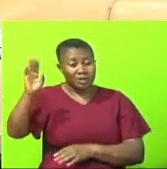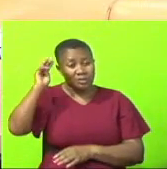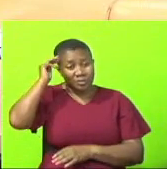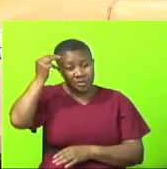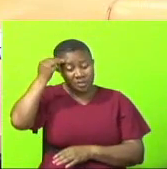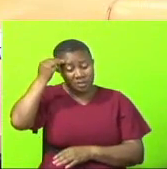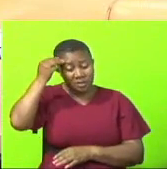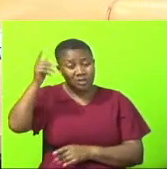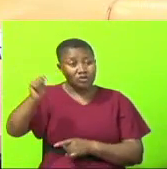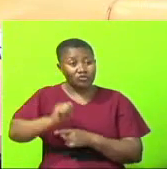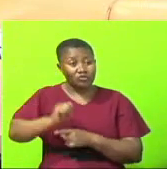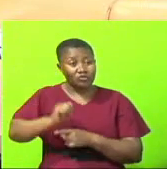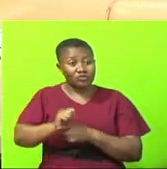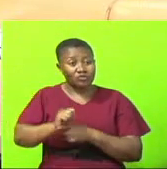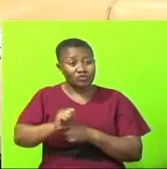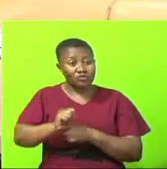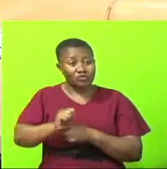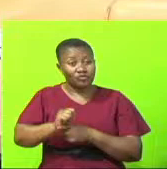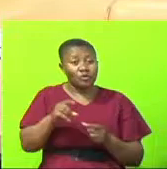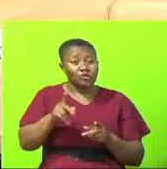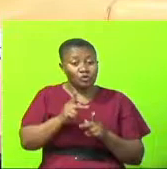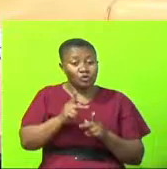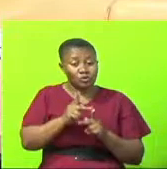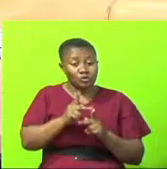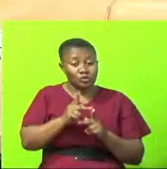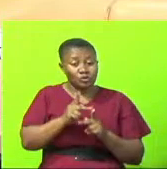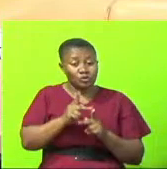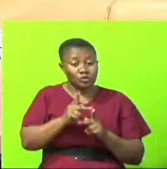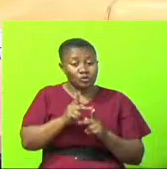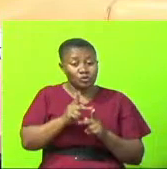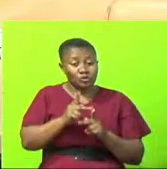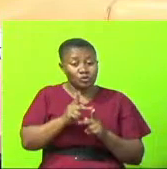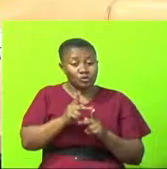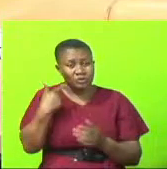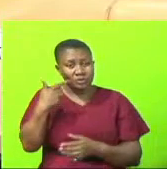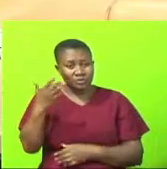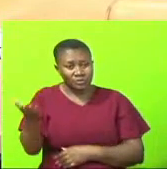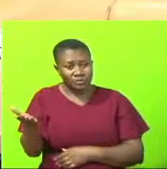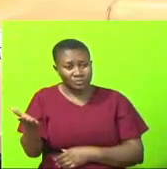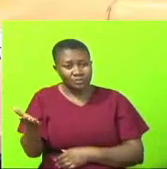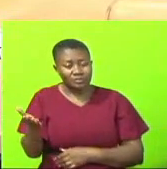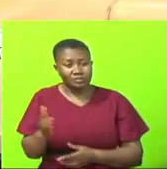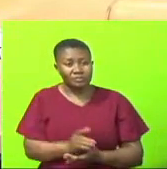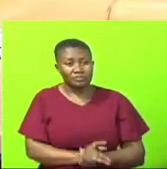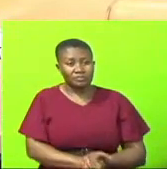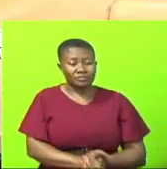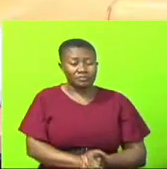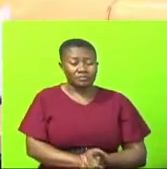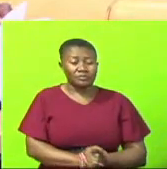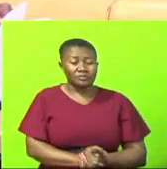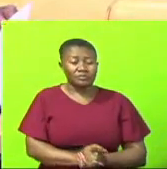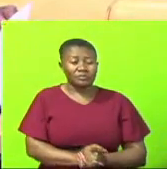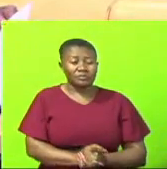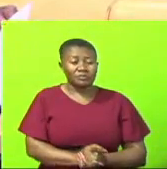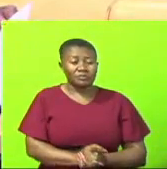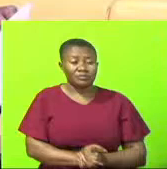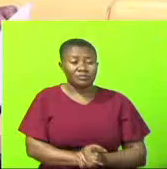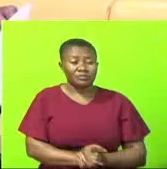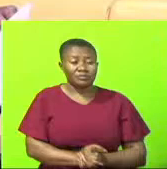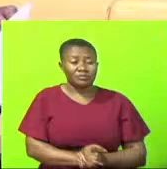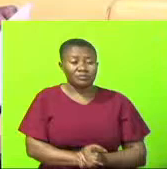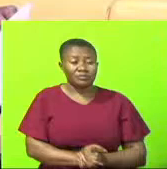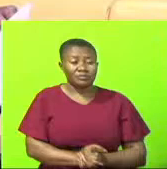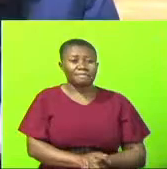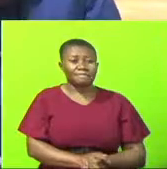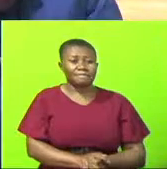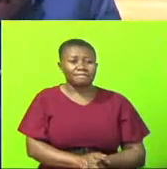heckling. Yes. No, I'm just joking with you. Mr. Speaker, so as far as